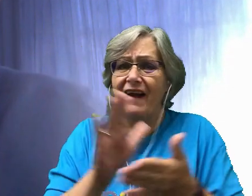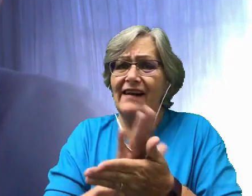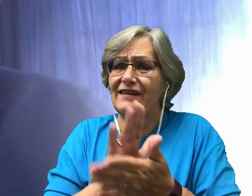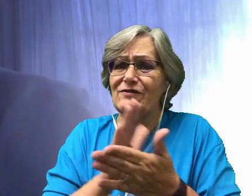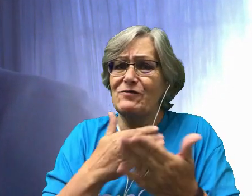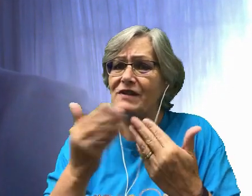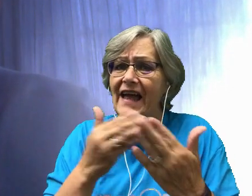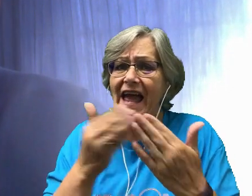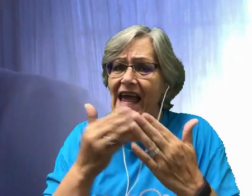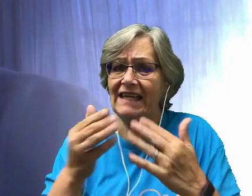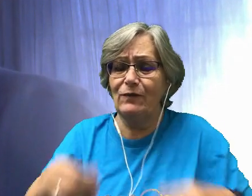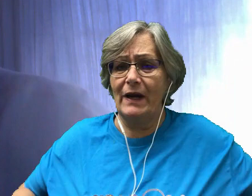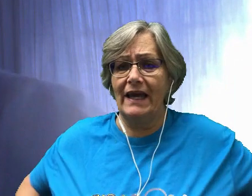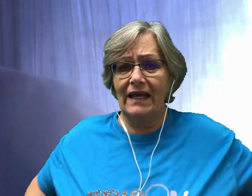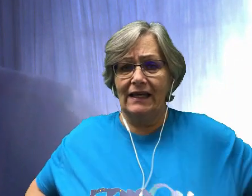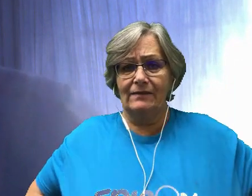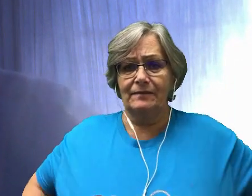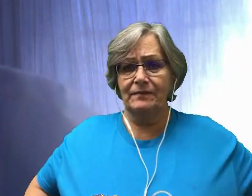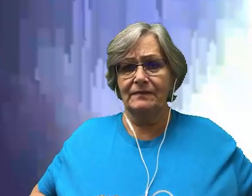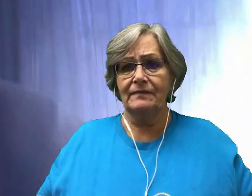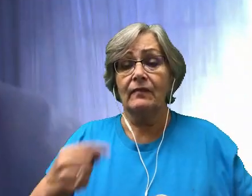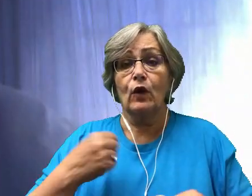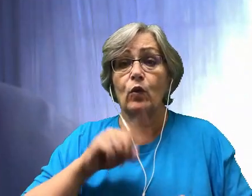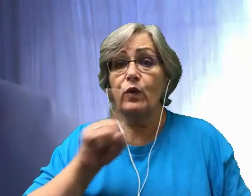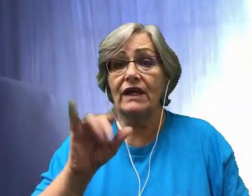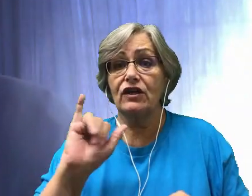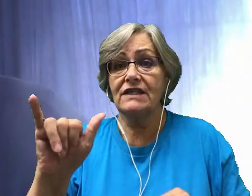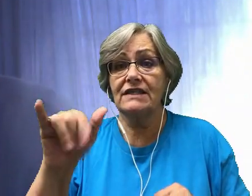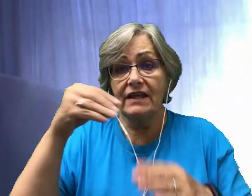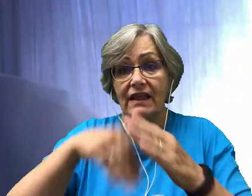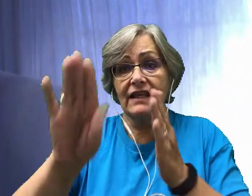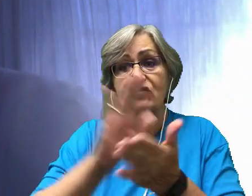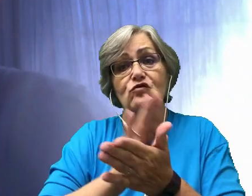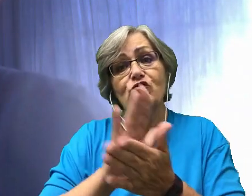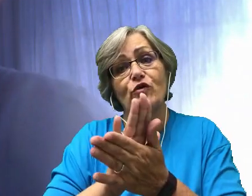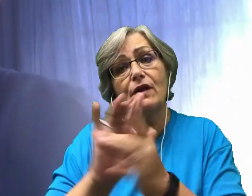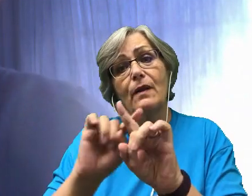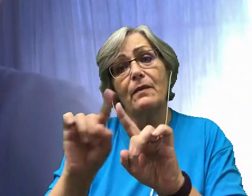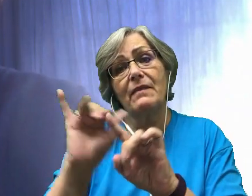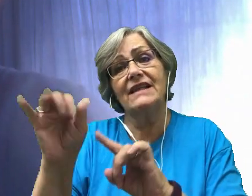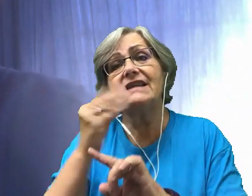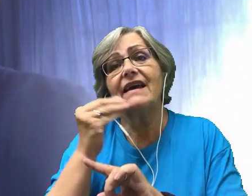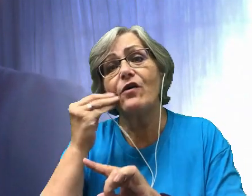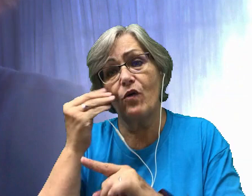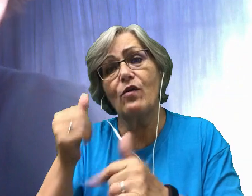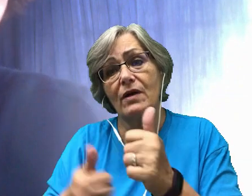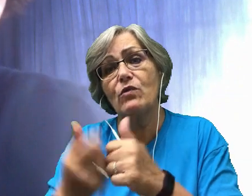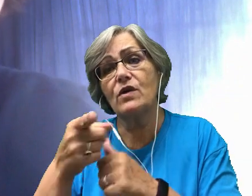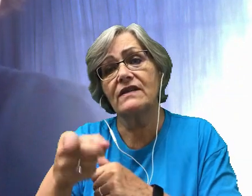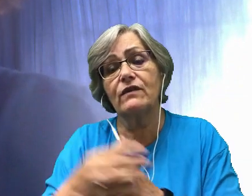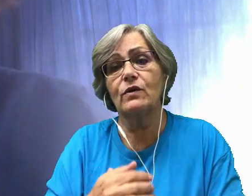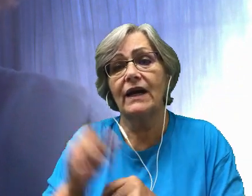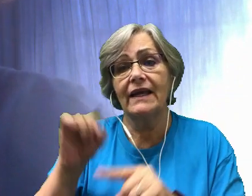that we are not in the physical school building, but we are still in school. And I very